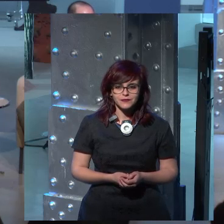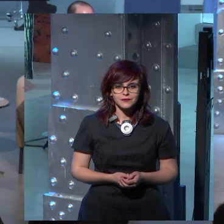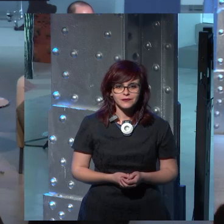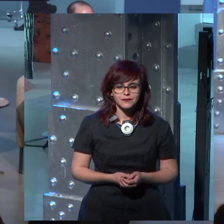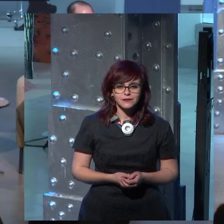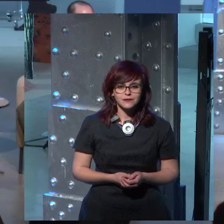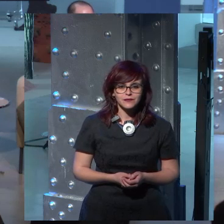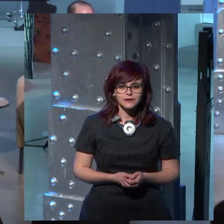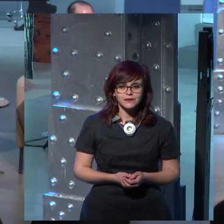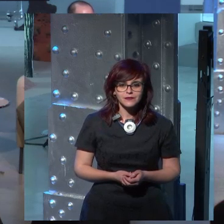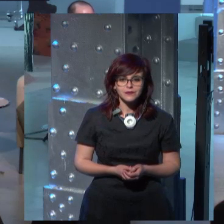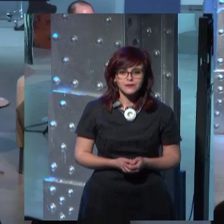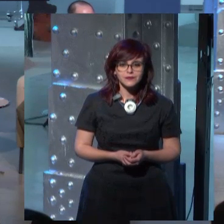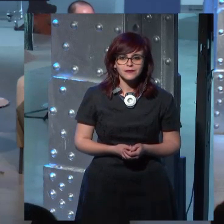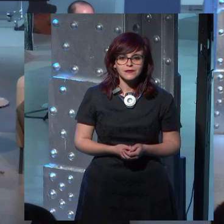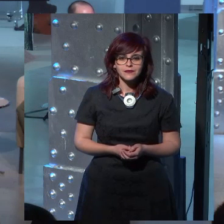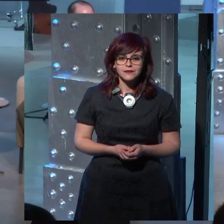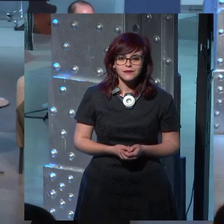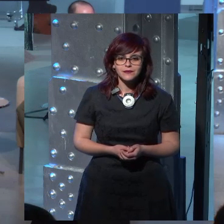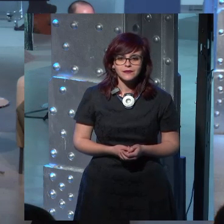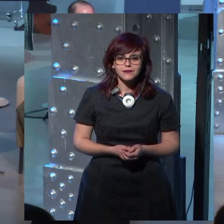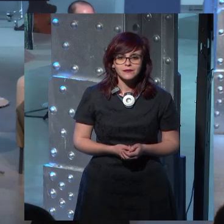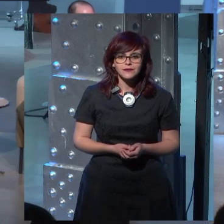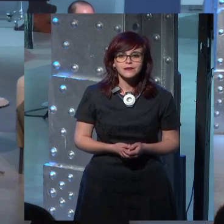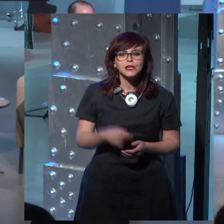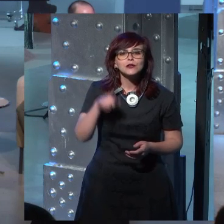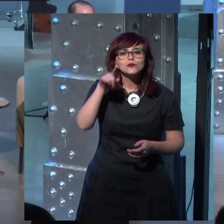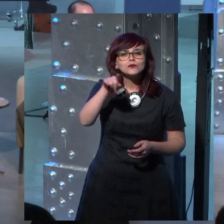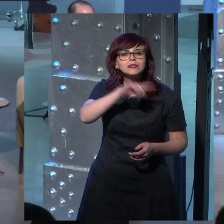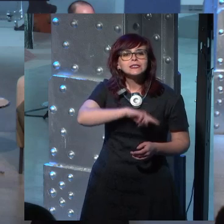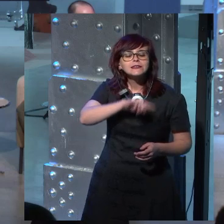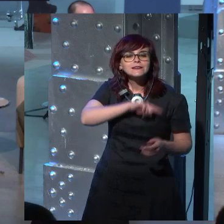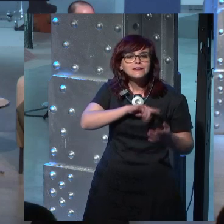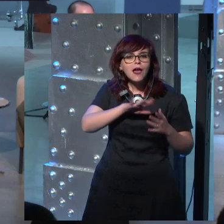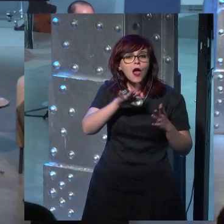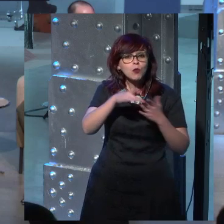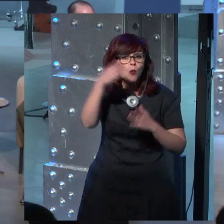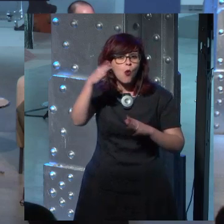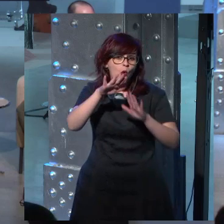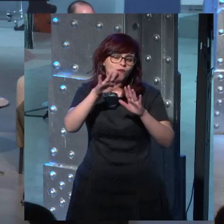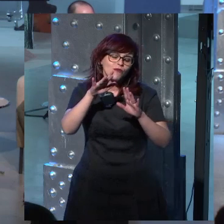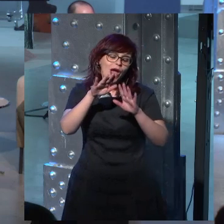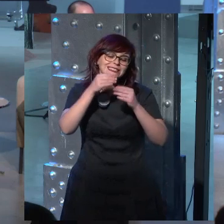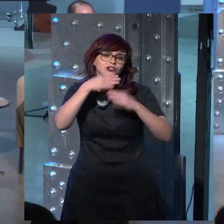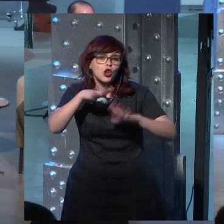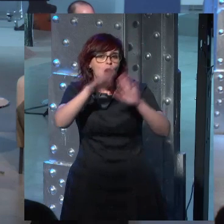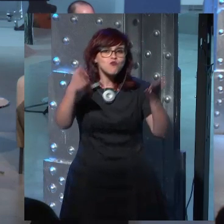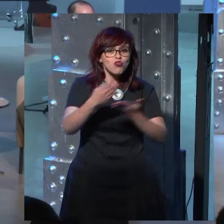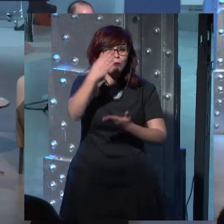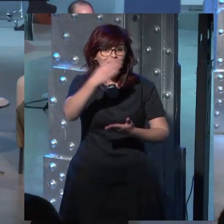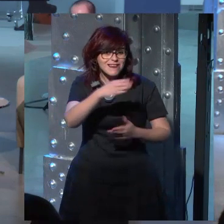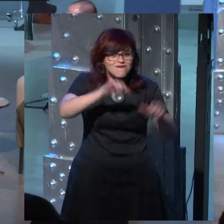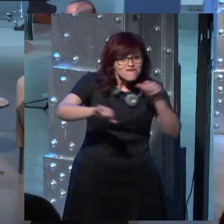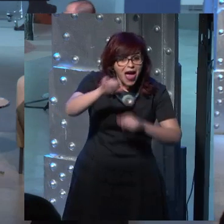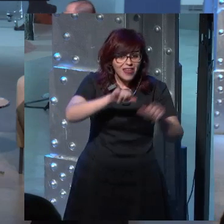How do you feel going back to Breaking Bad worlds? I mean, putting like Los Pollos Hermanos and all